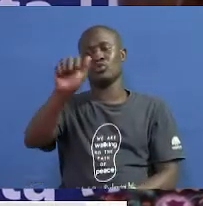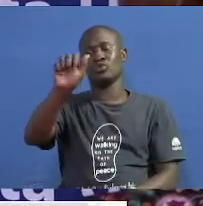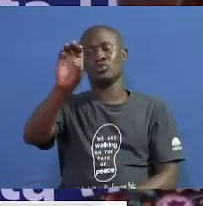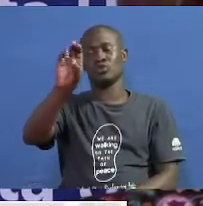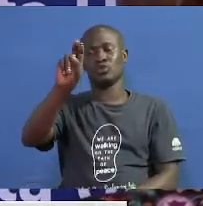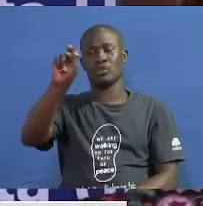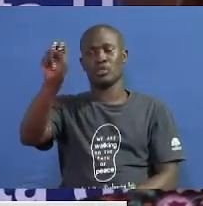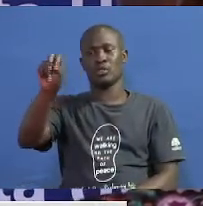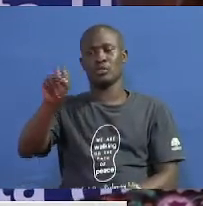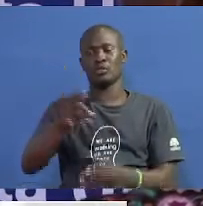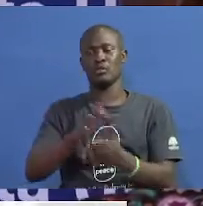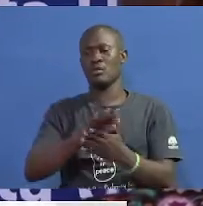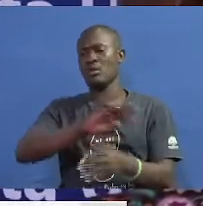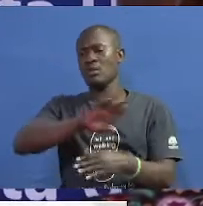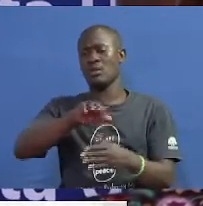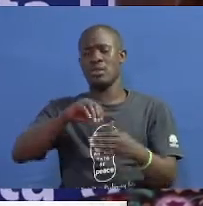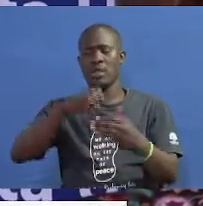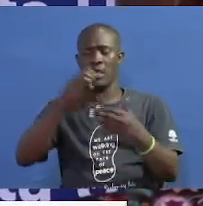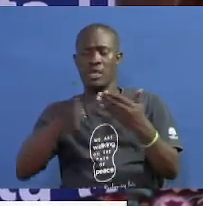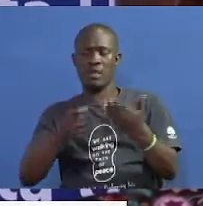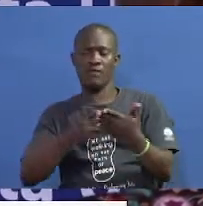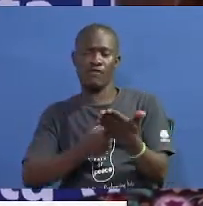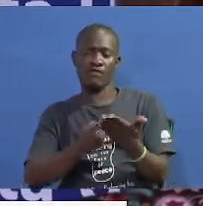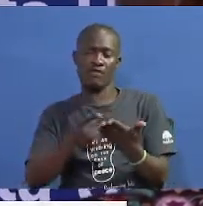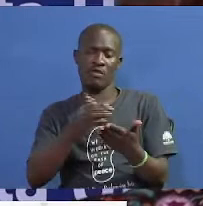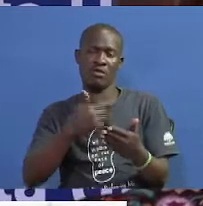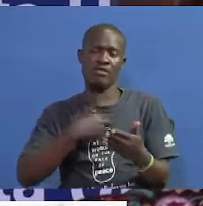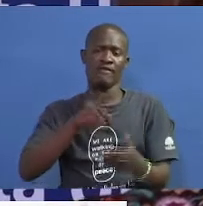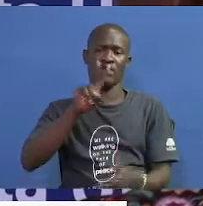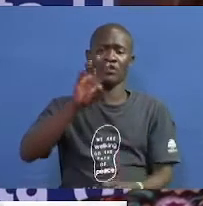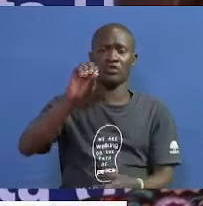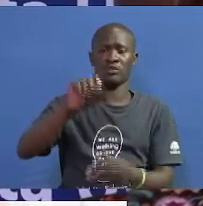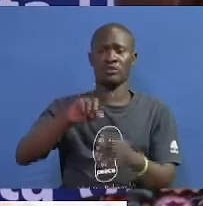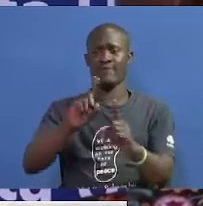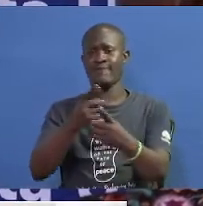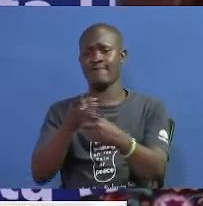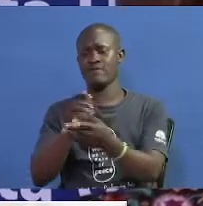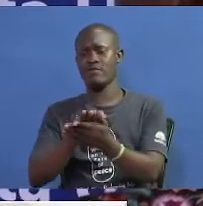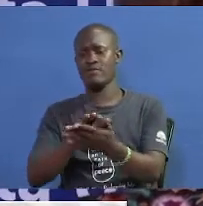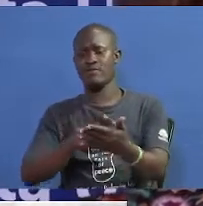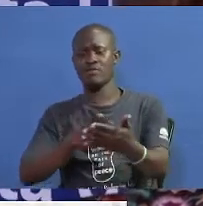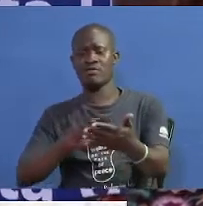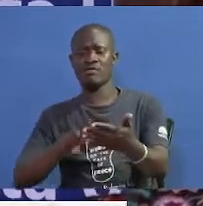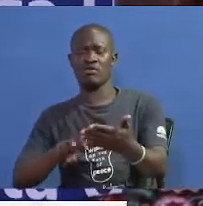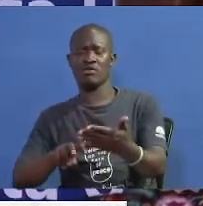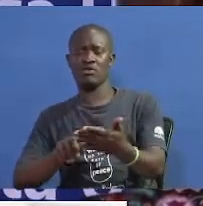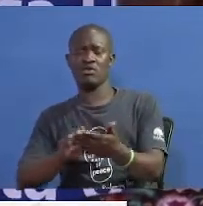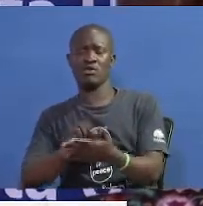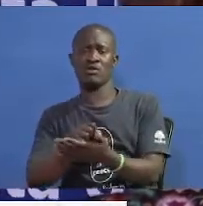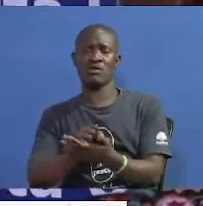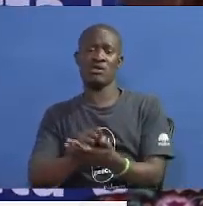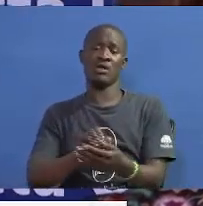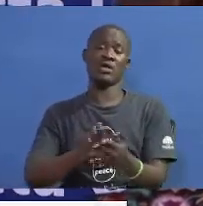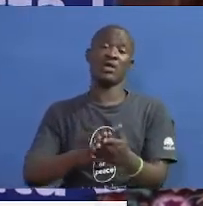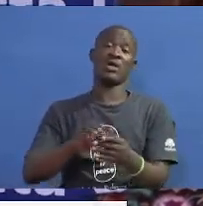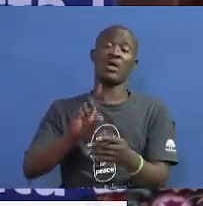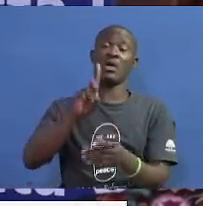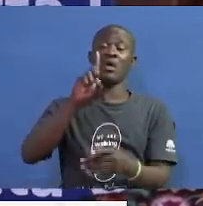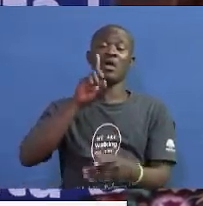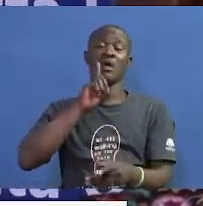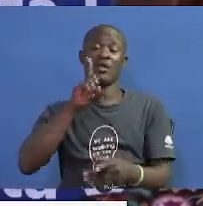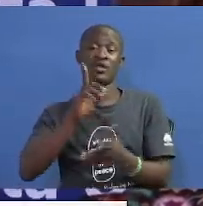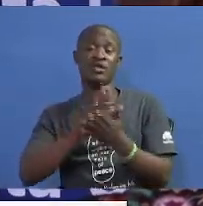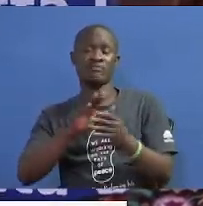the end of the week, they will have had 20 different scans of each thing that we're teaching them, which is 5 different things, so 100